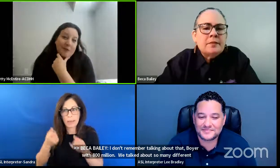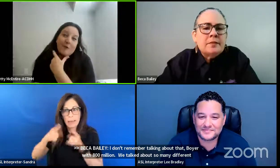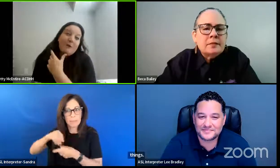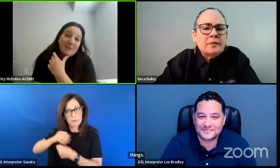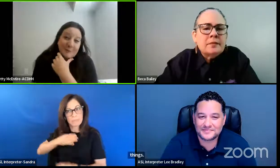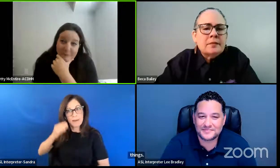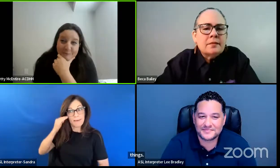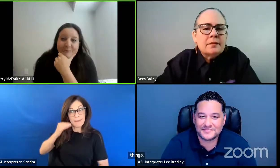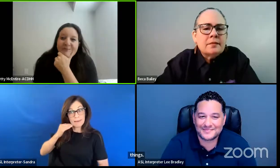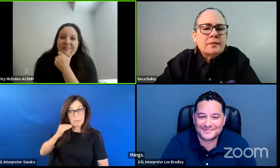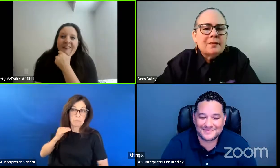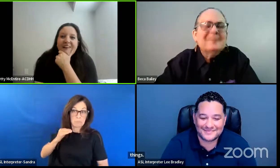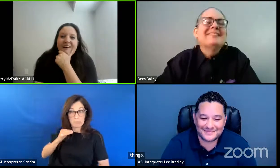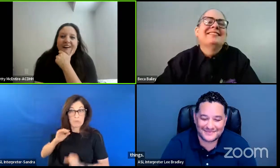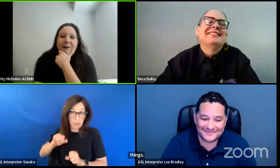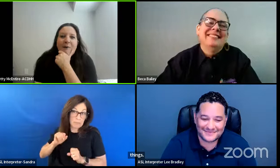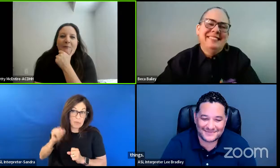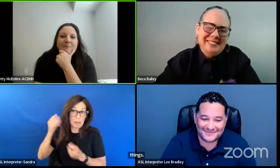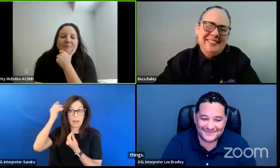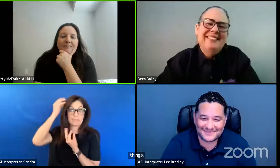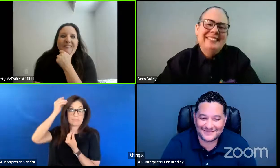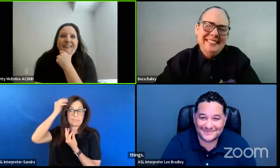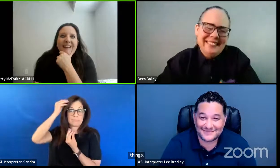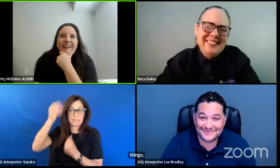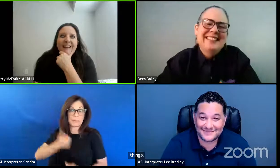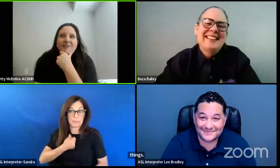because that's very possible.